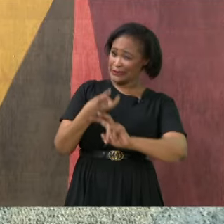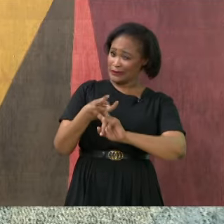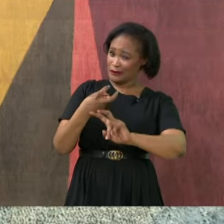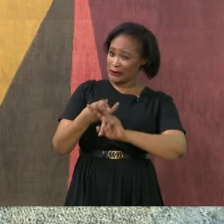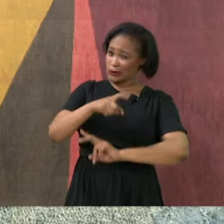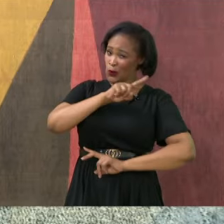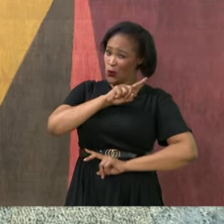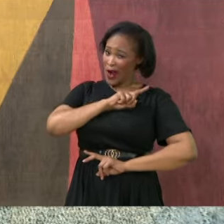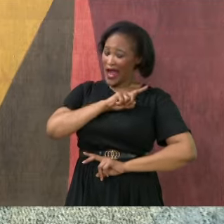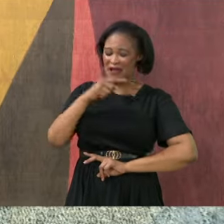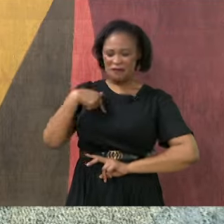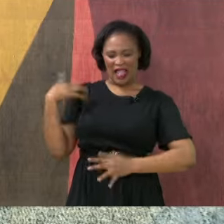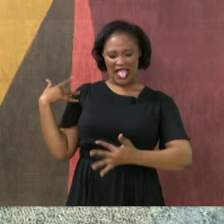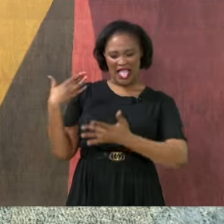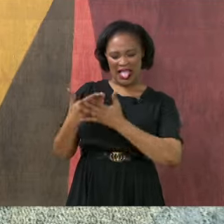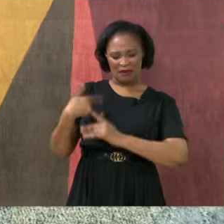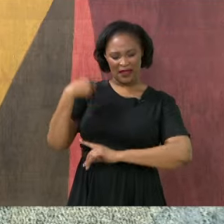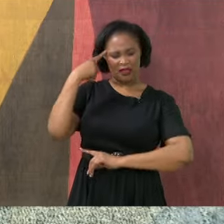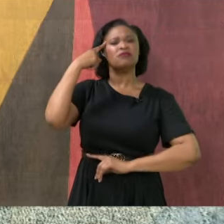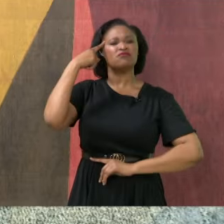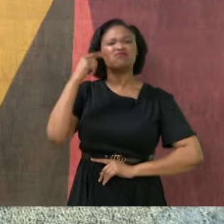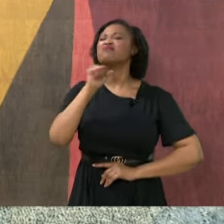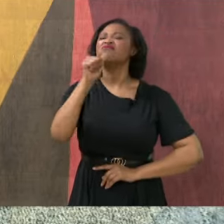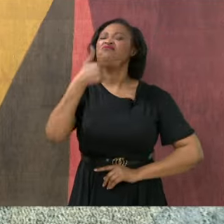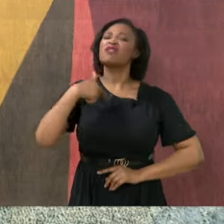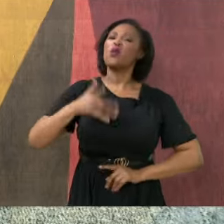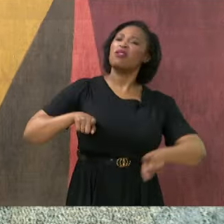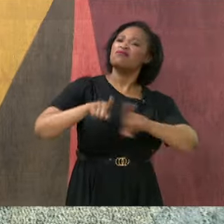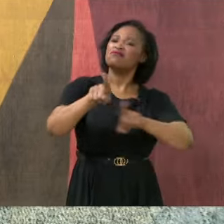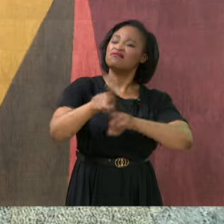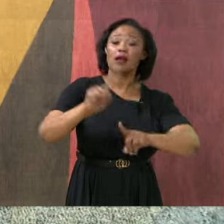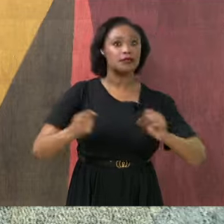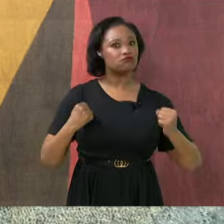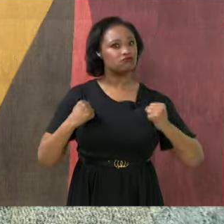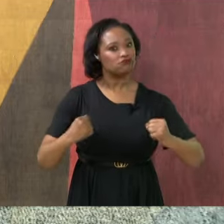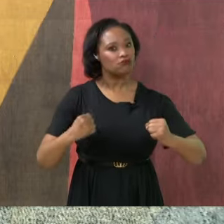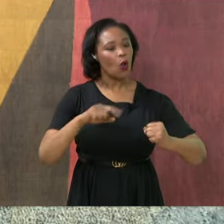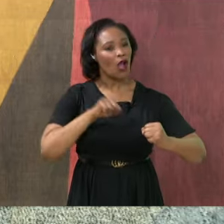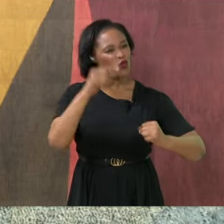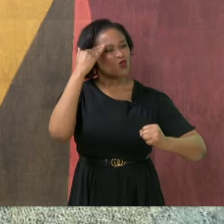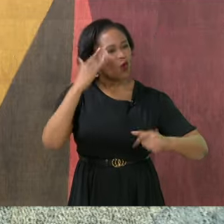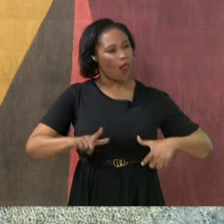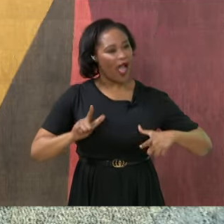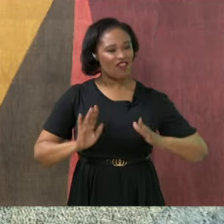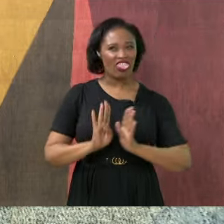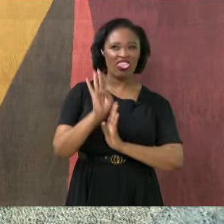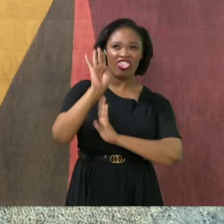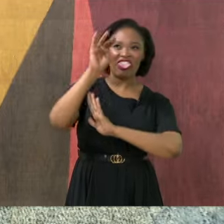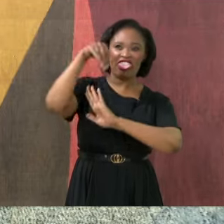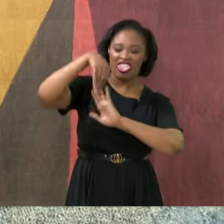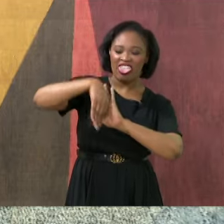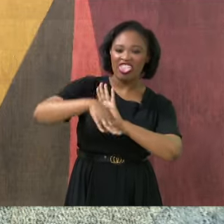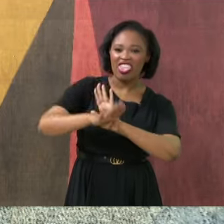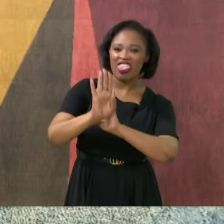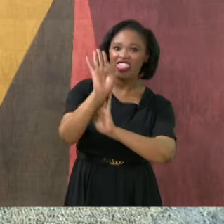succeed no matter what. Yes. And then there is a hard moment. You know, like life goes up and down. Yeah. It's not always like